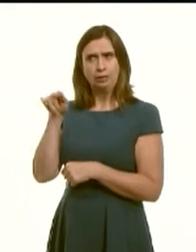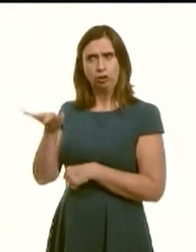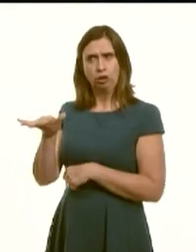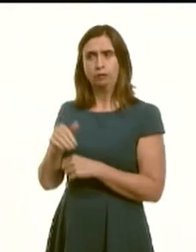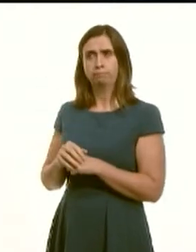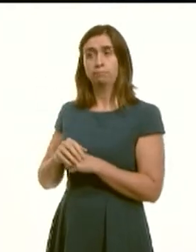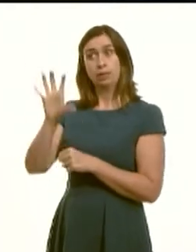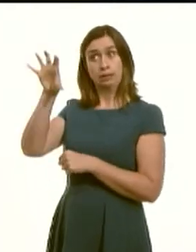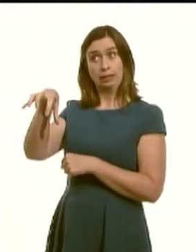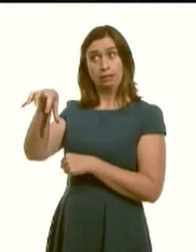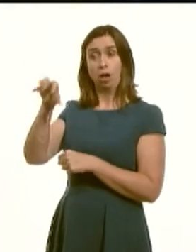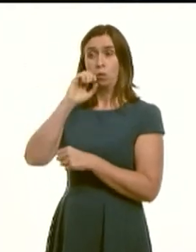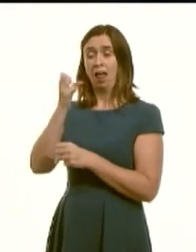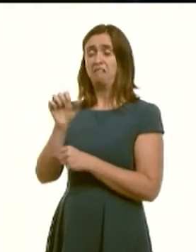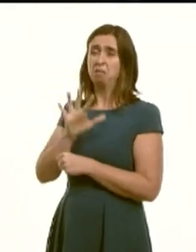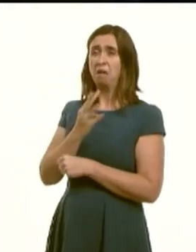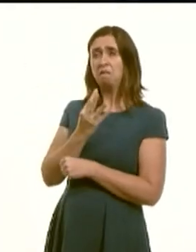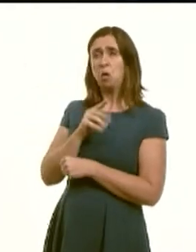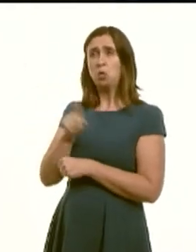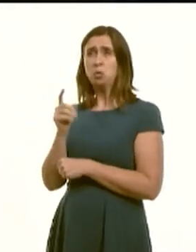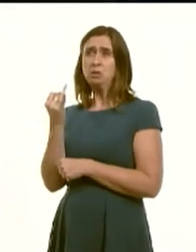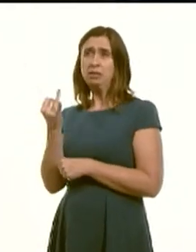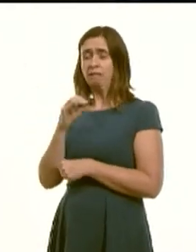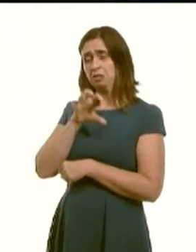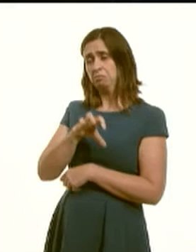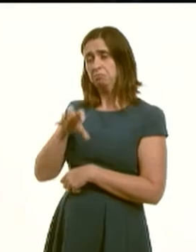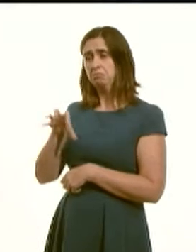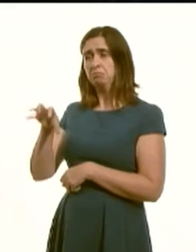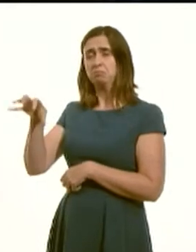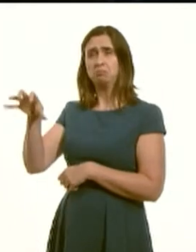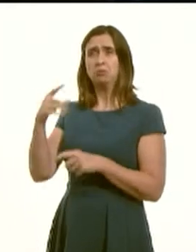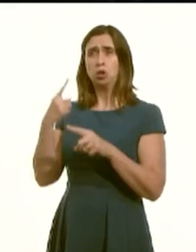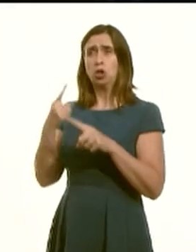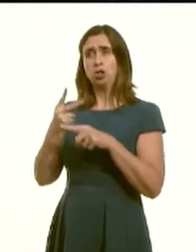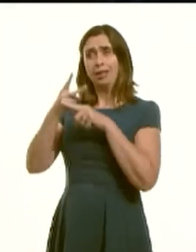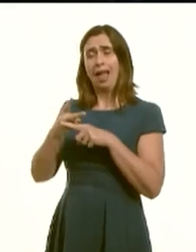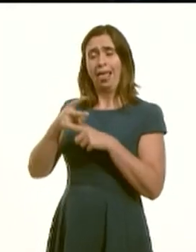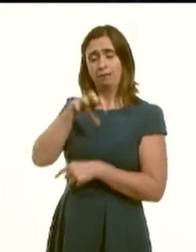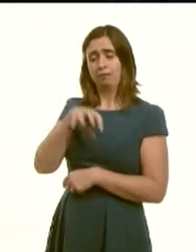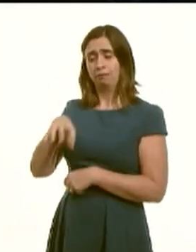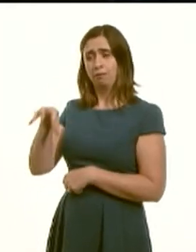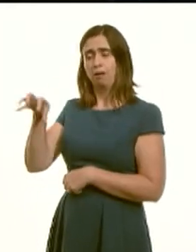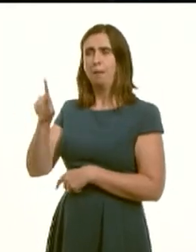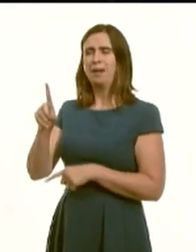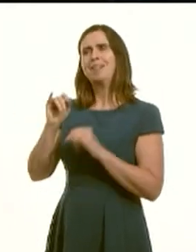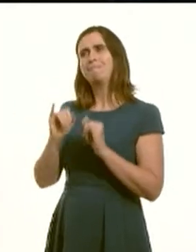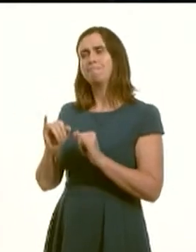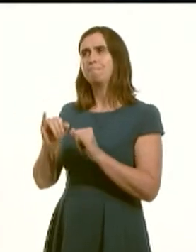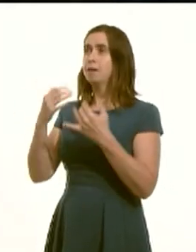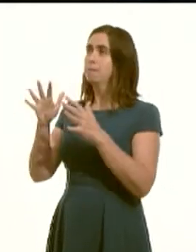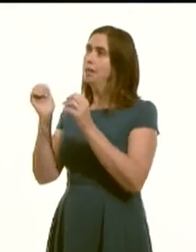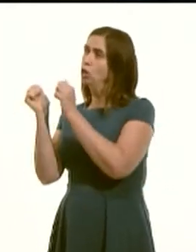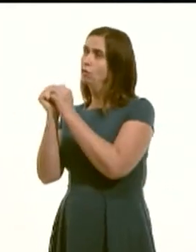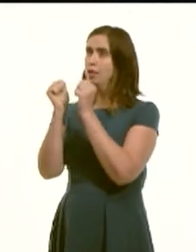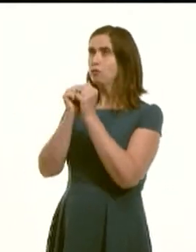will be supported by between four and seven urgent care centres, but unfortunately, despite cross-border